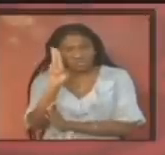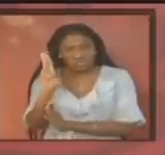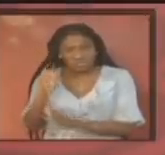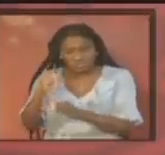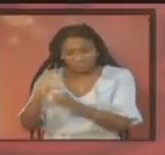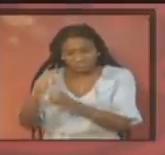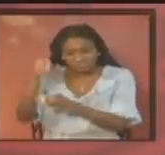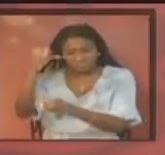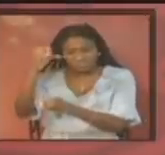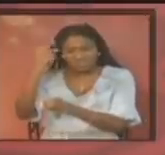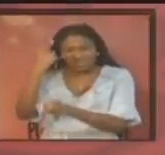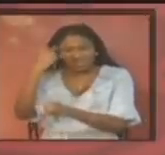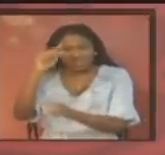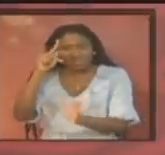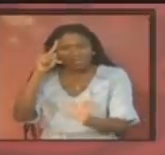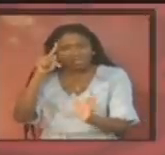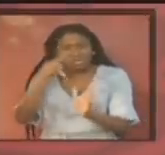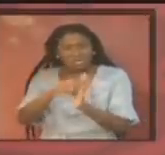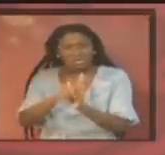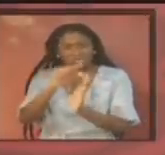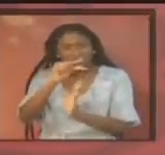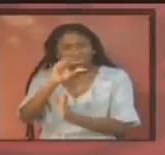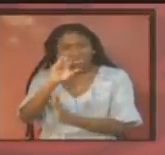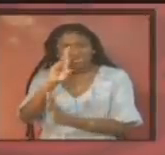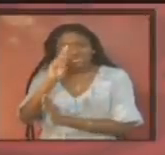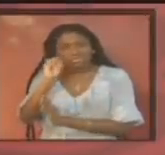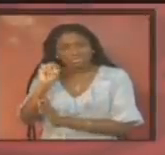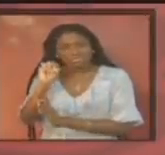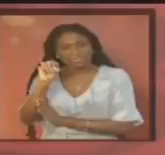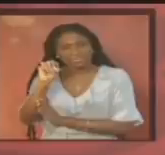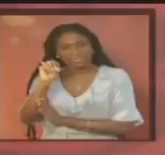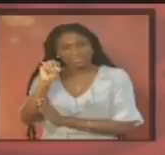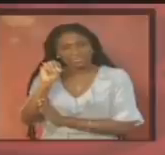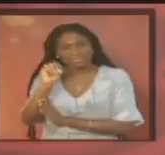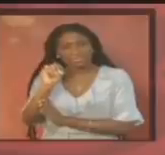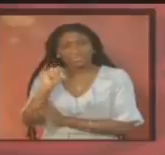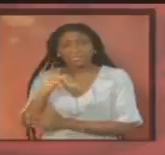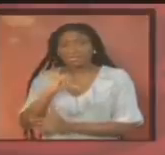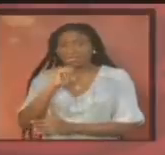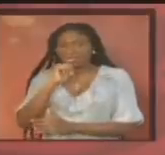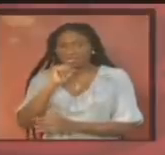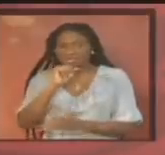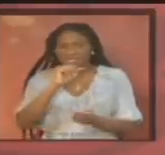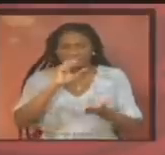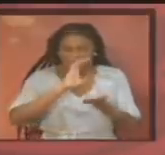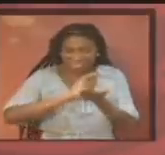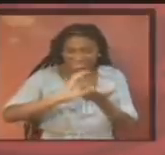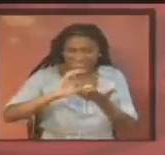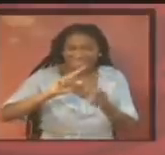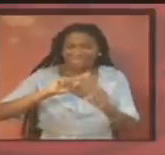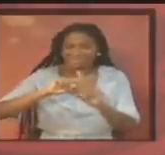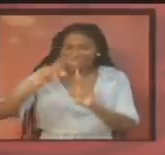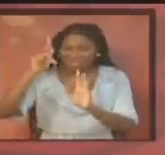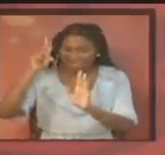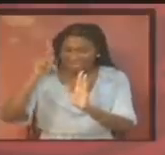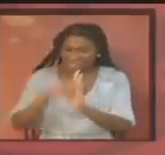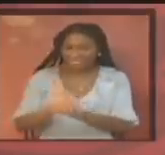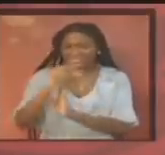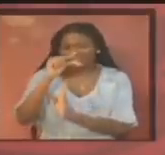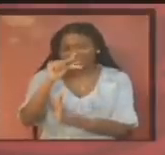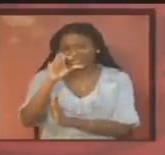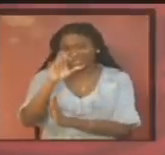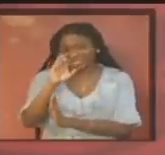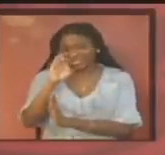objects, and it does not necessarily clean a dirty surface, but it will kill the germs on the surface after it has been